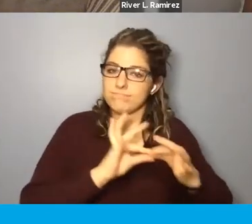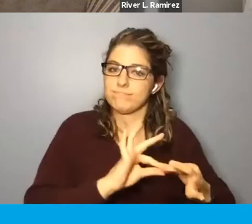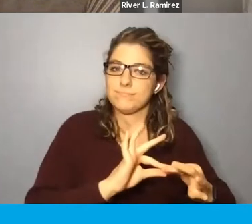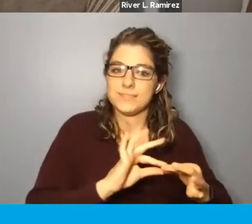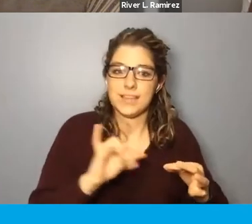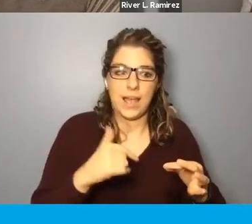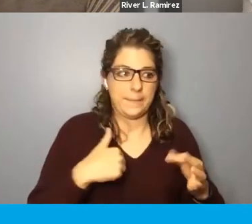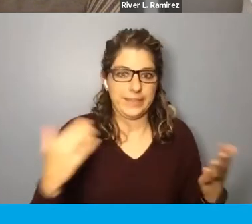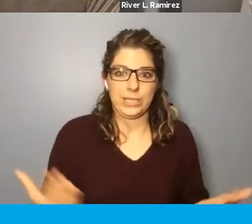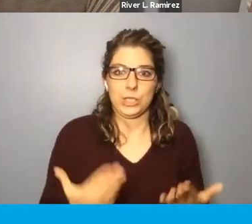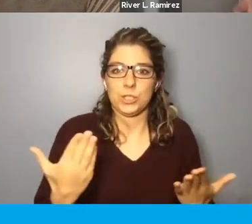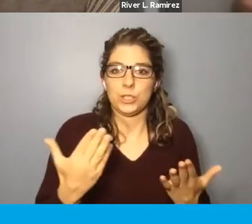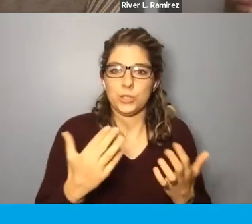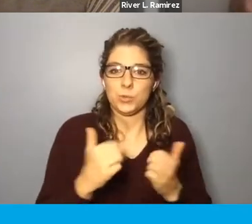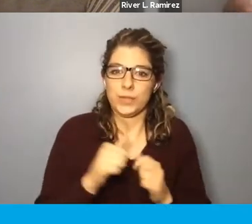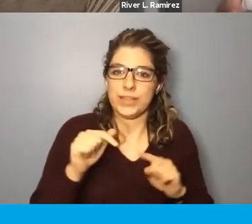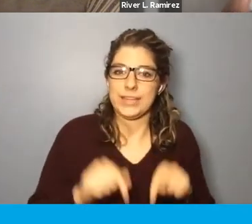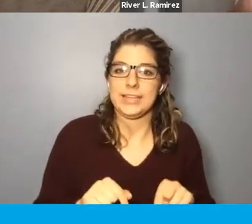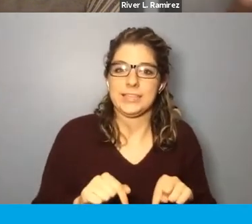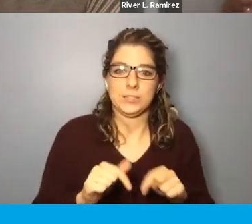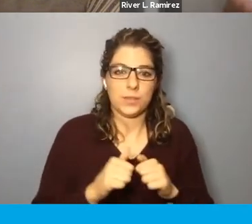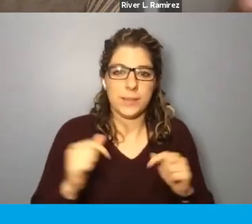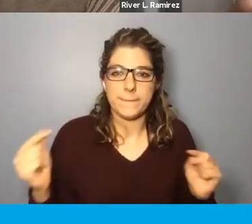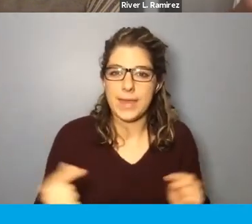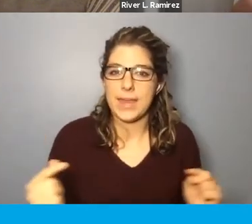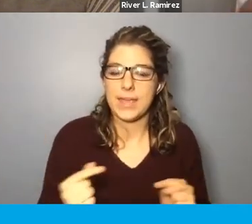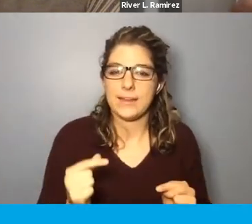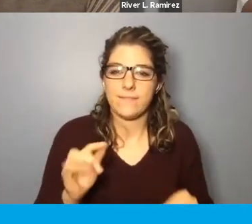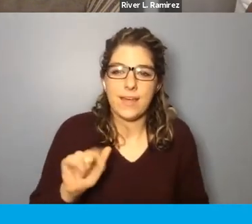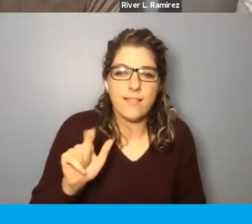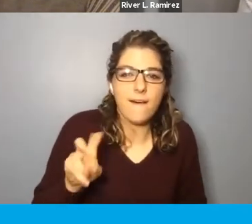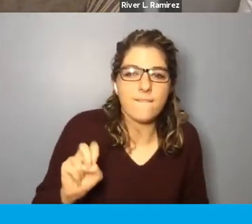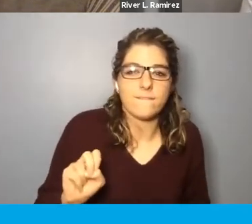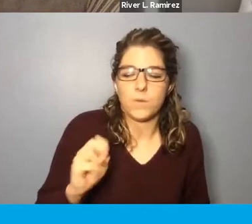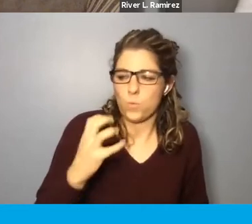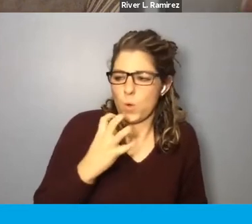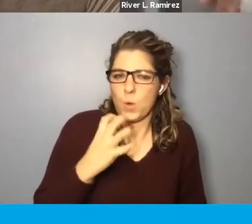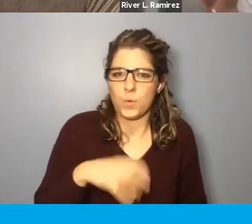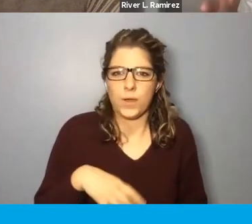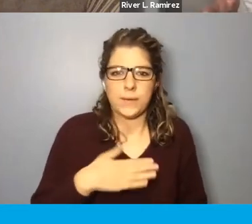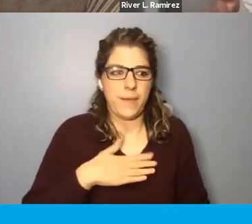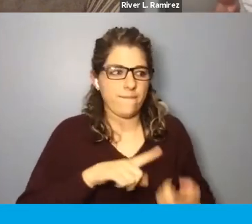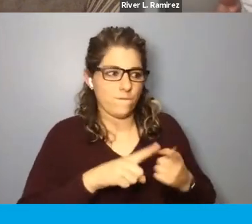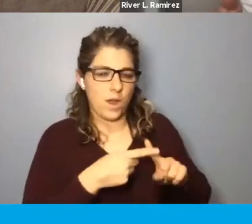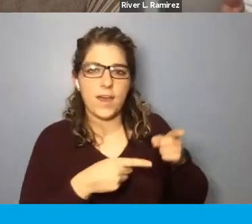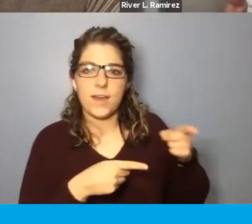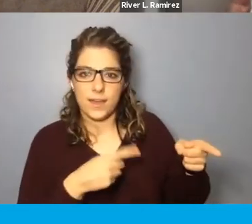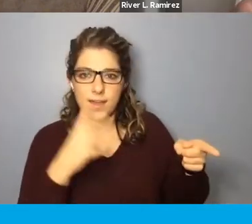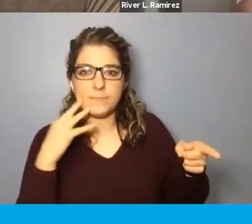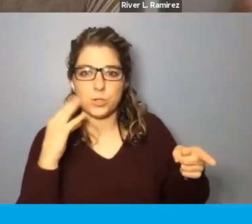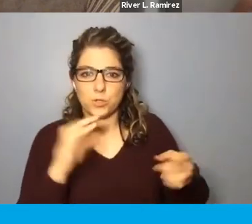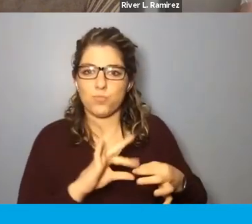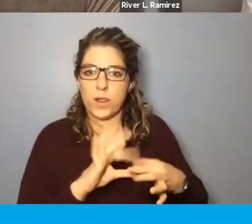I'm here sitting with it and with the pain of this like love, like, whoa. And then my friend had also gone through a breakup